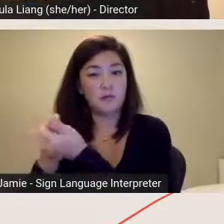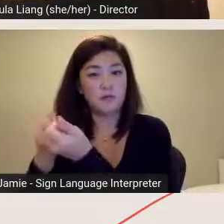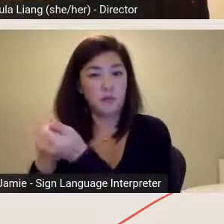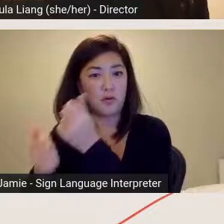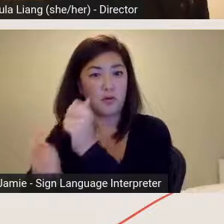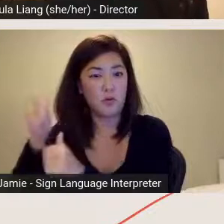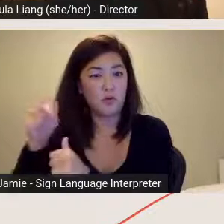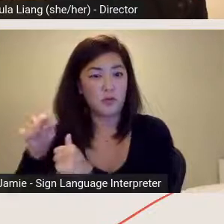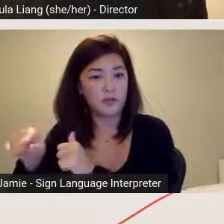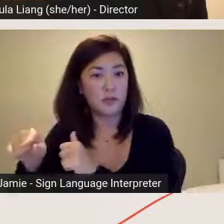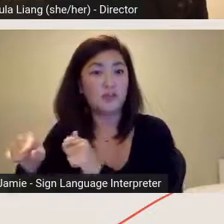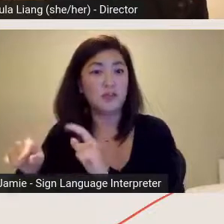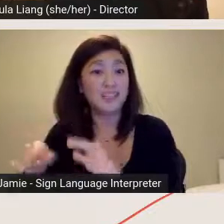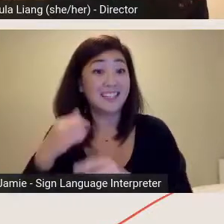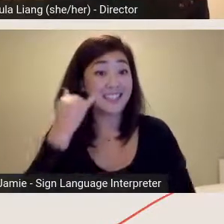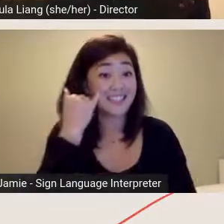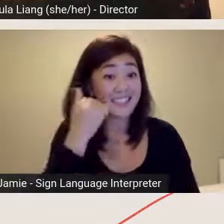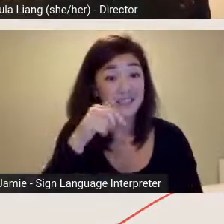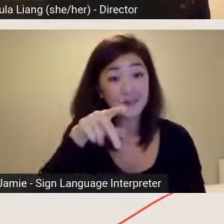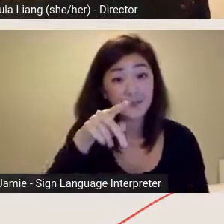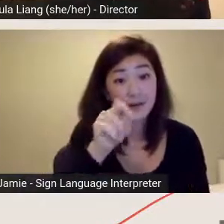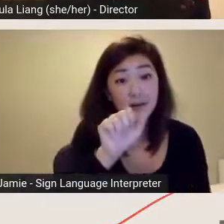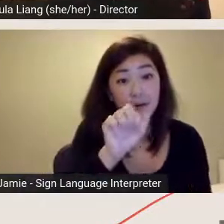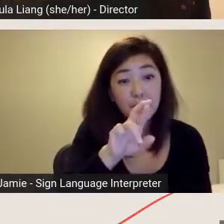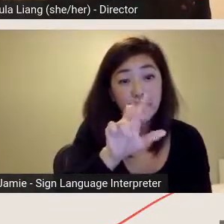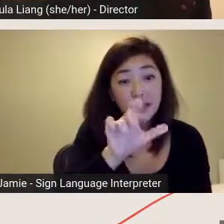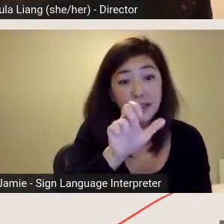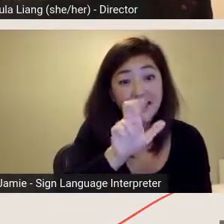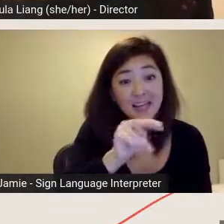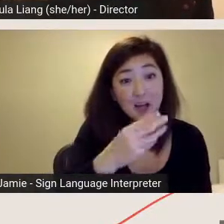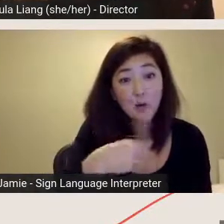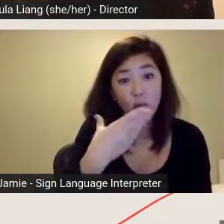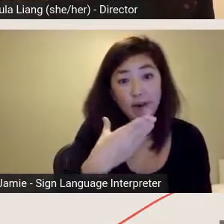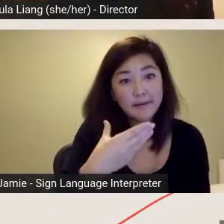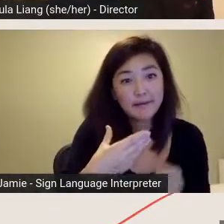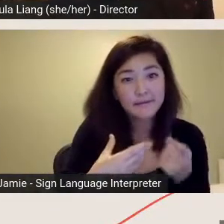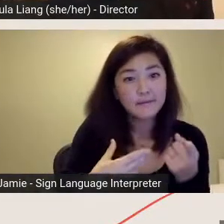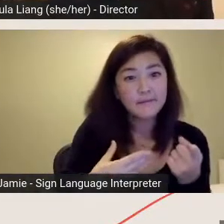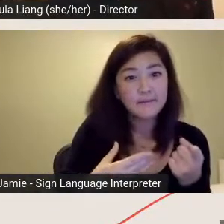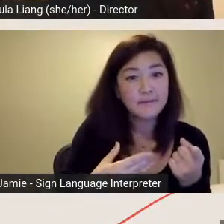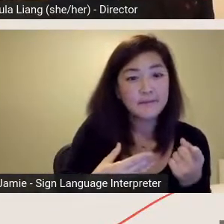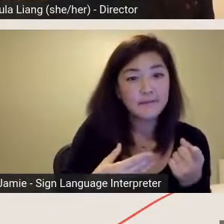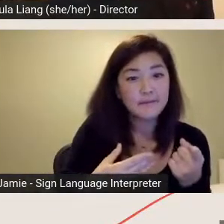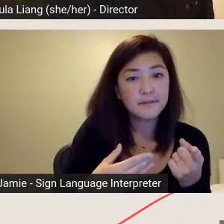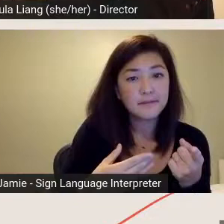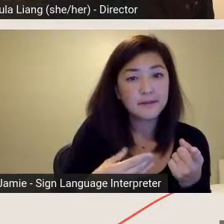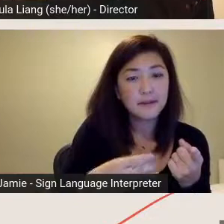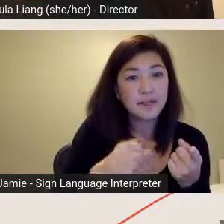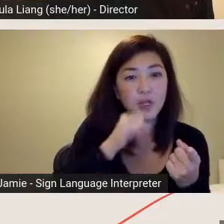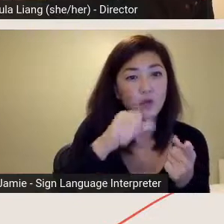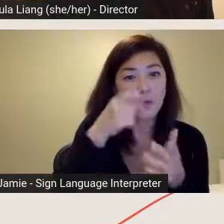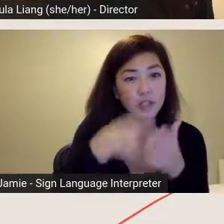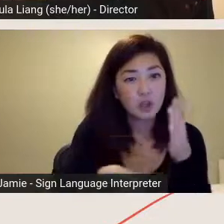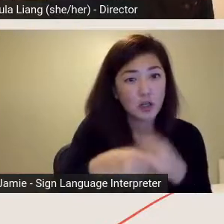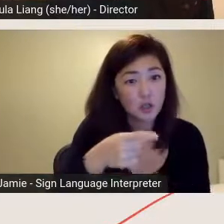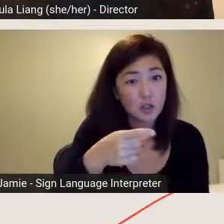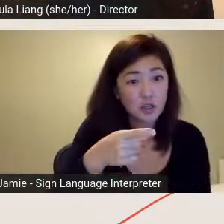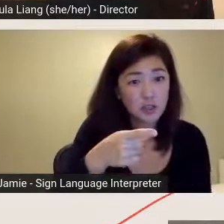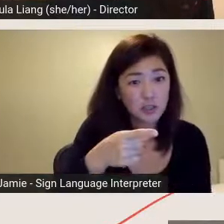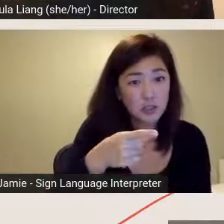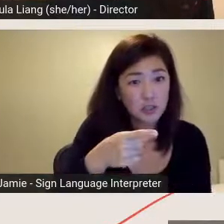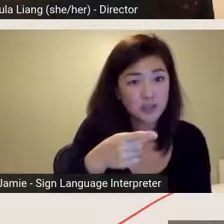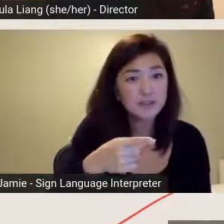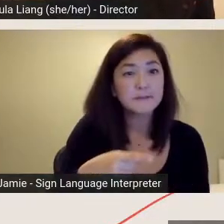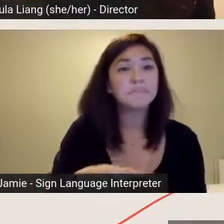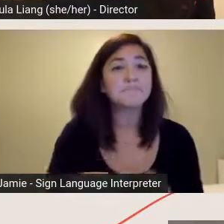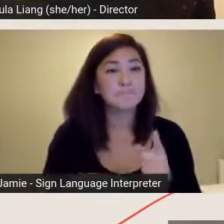It was this, if Peter Liang was white, he wouldn't have been charged, right?